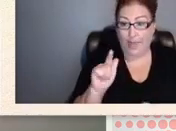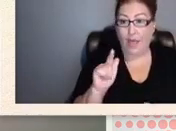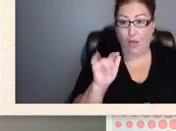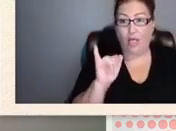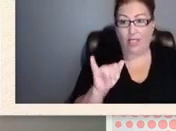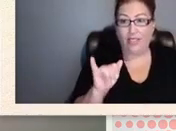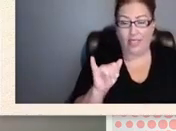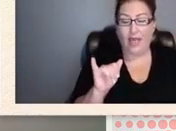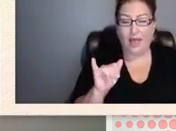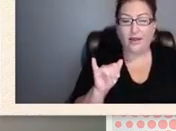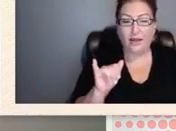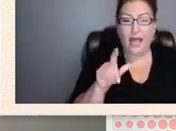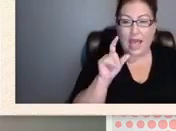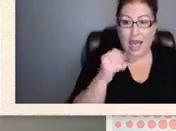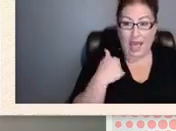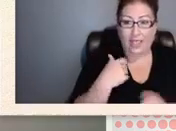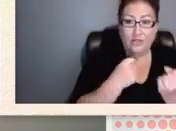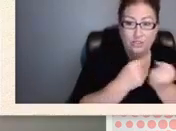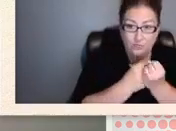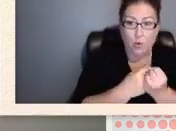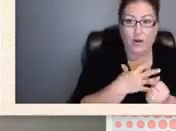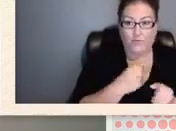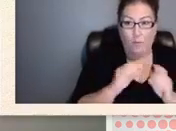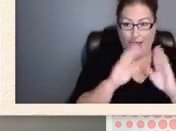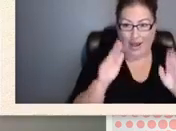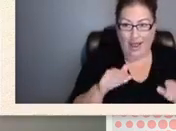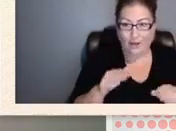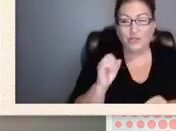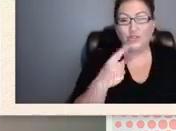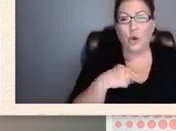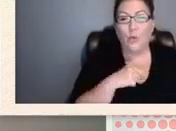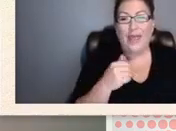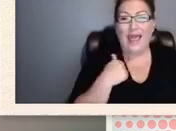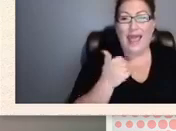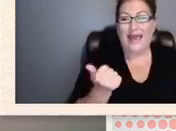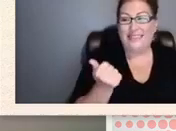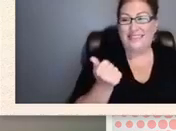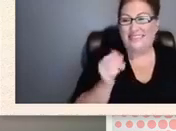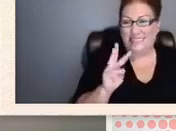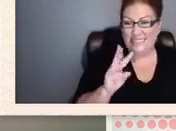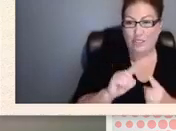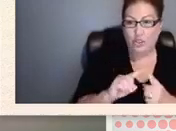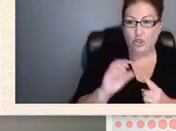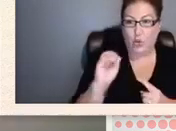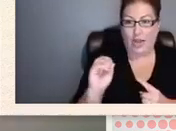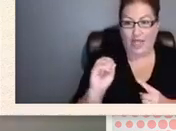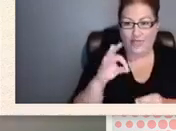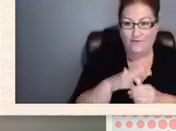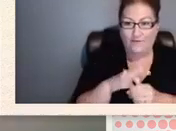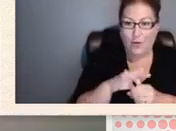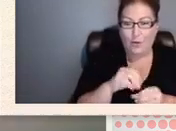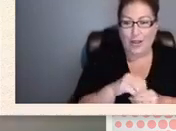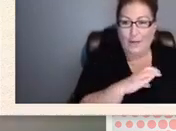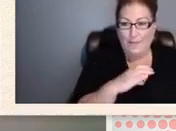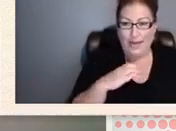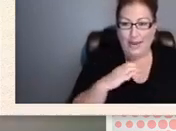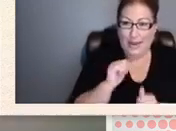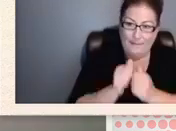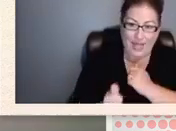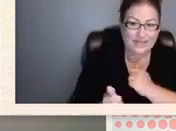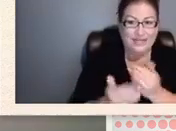had the support of the White House. Therefore, we had a 16-0 vote in committee and passed it easily